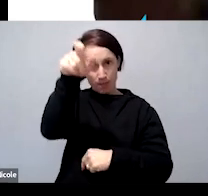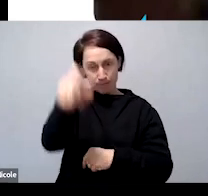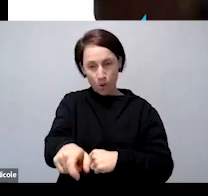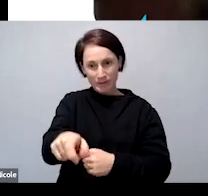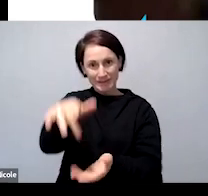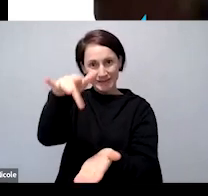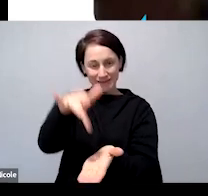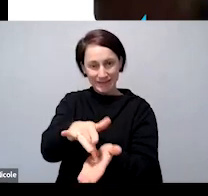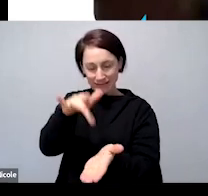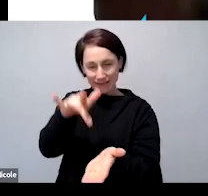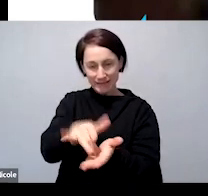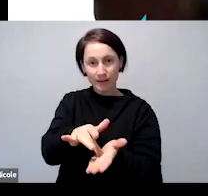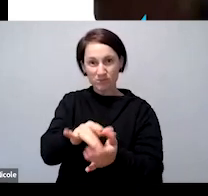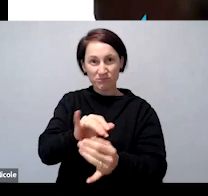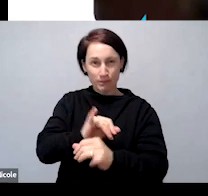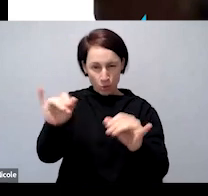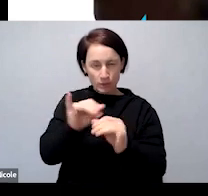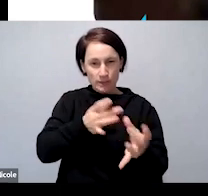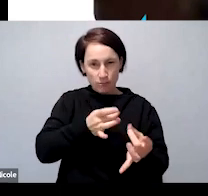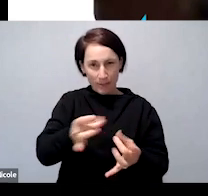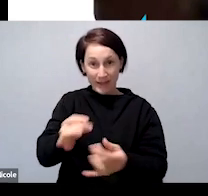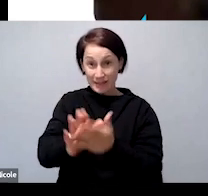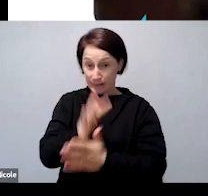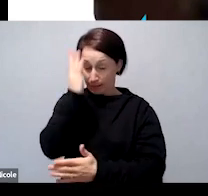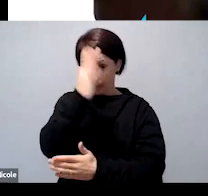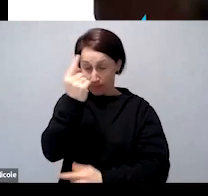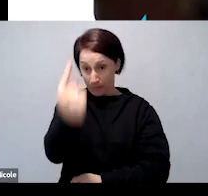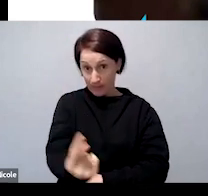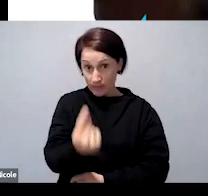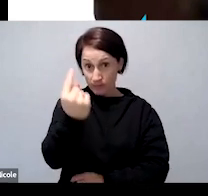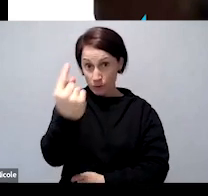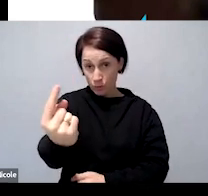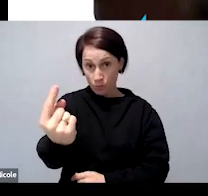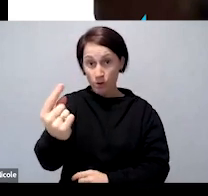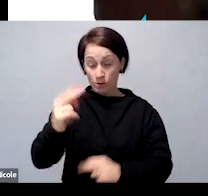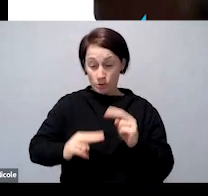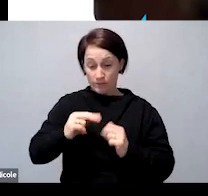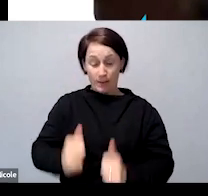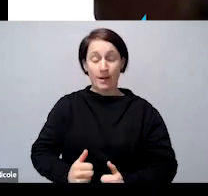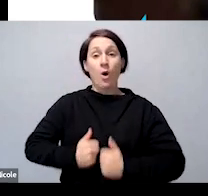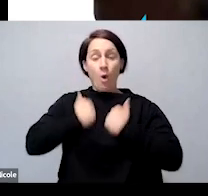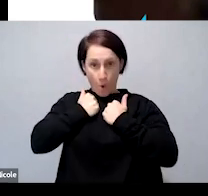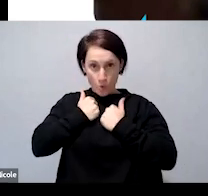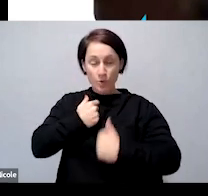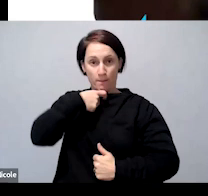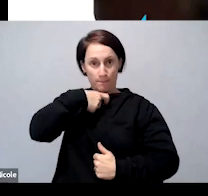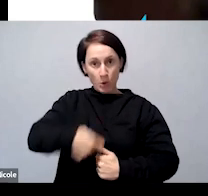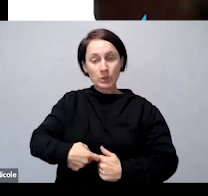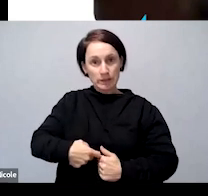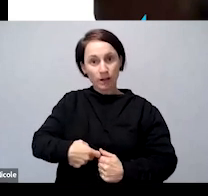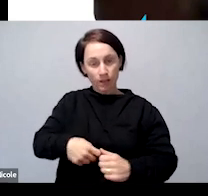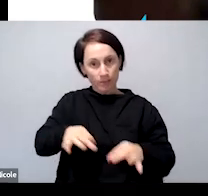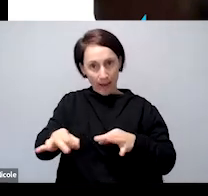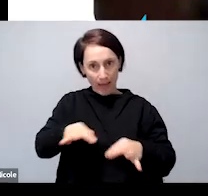emergency preparedness. So working at the individual level to develop our own personal emergency preparedness plans tailored to our